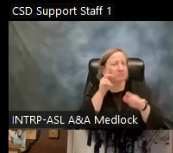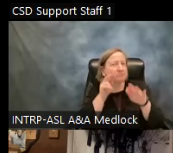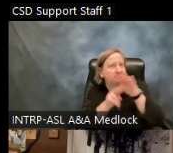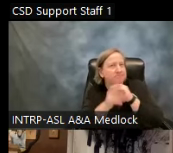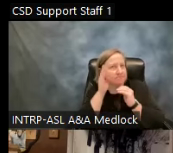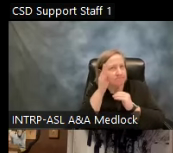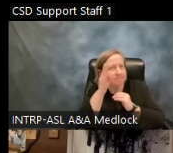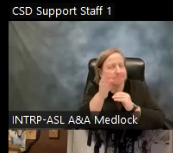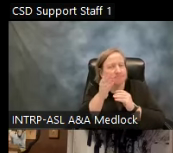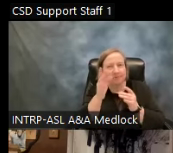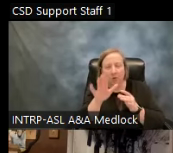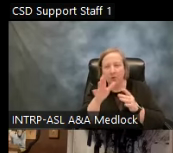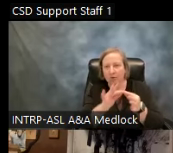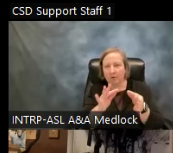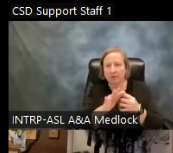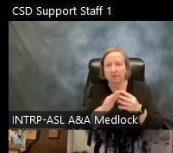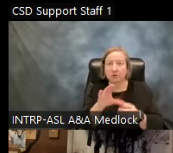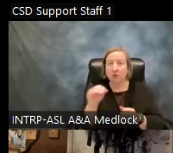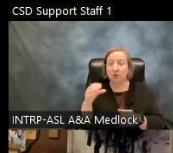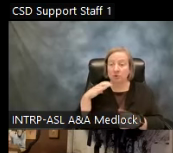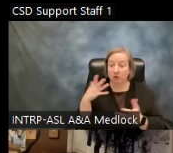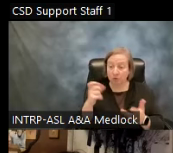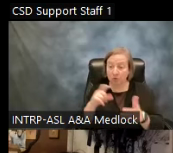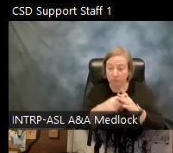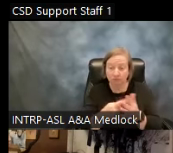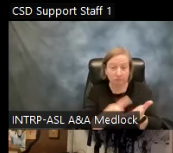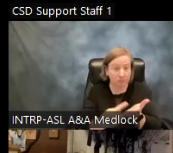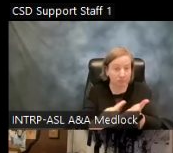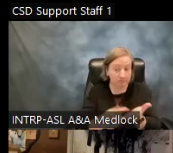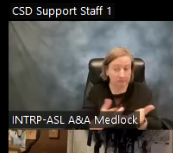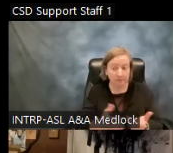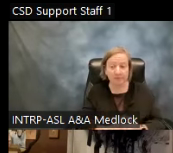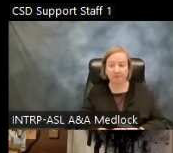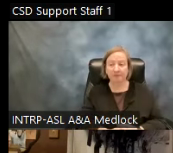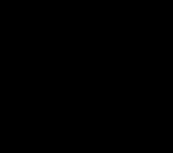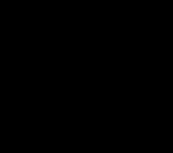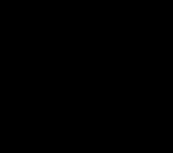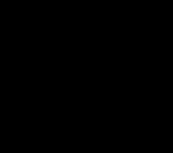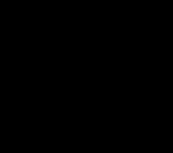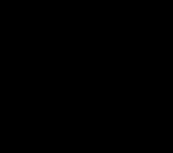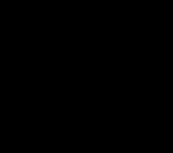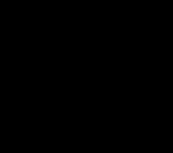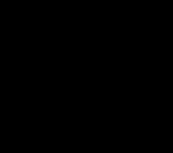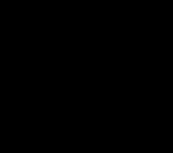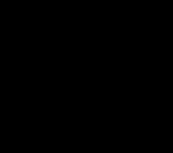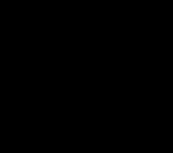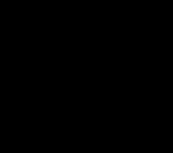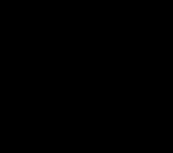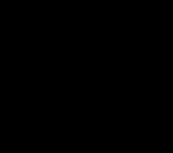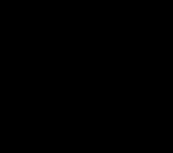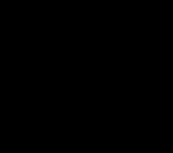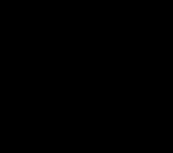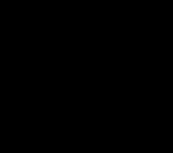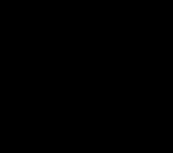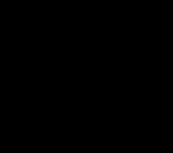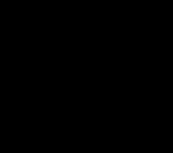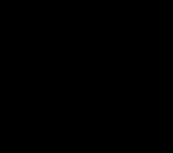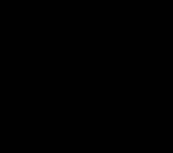co-chairs like to get the discussion started? Sure, thank you. This is Obi